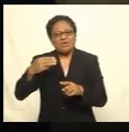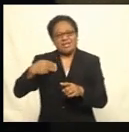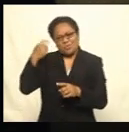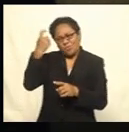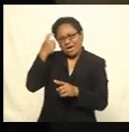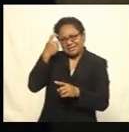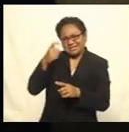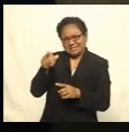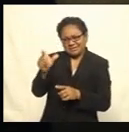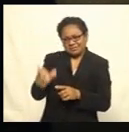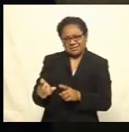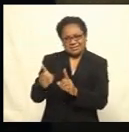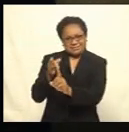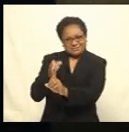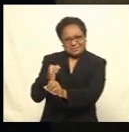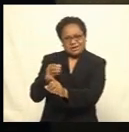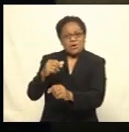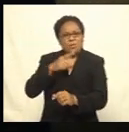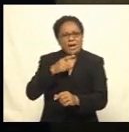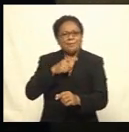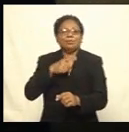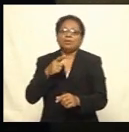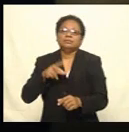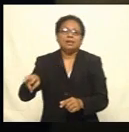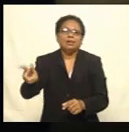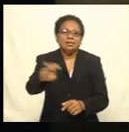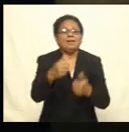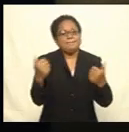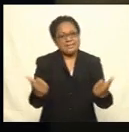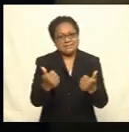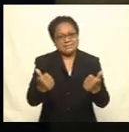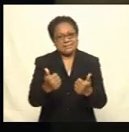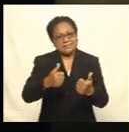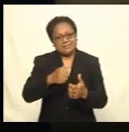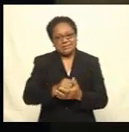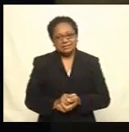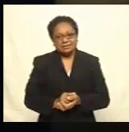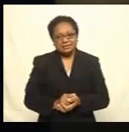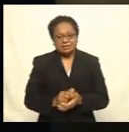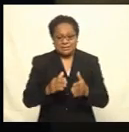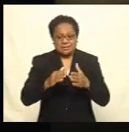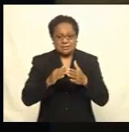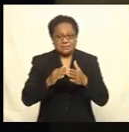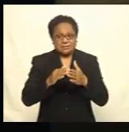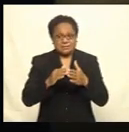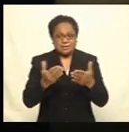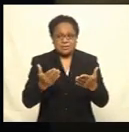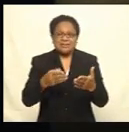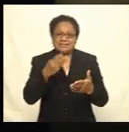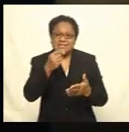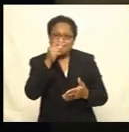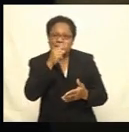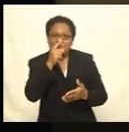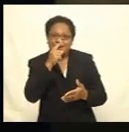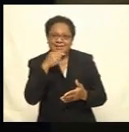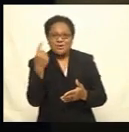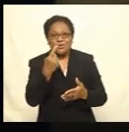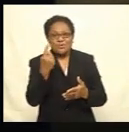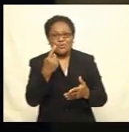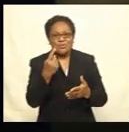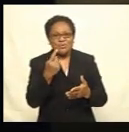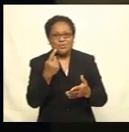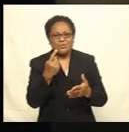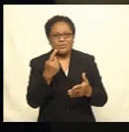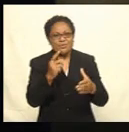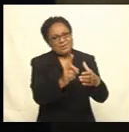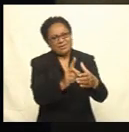his extensive movement history. Meanwhile, some people who were discharged from the Sani